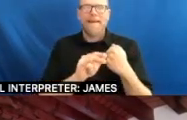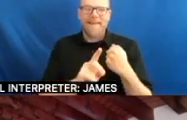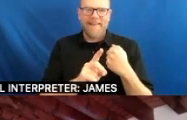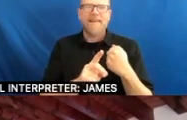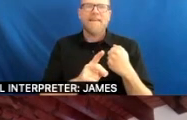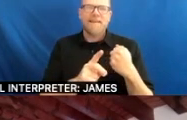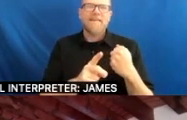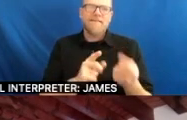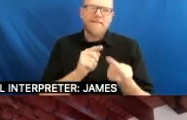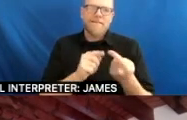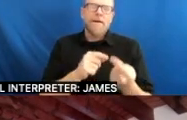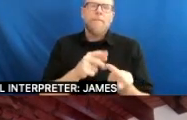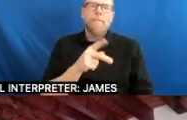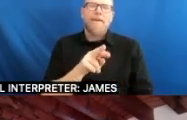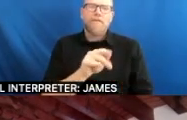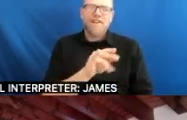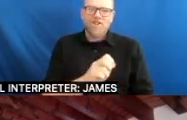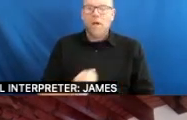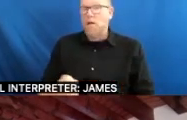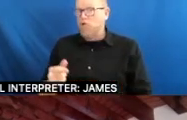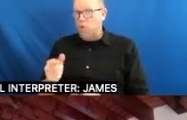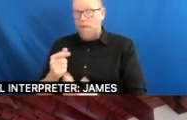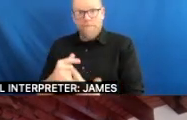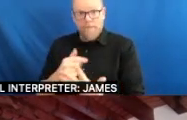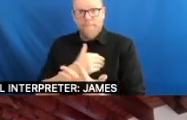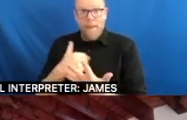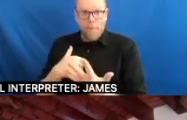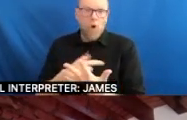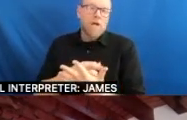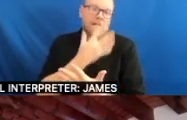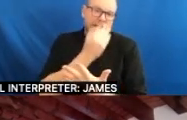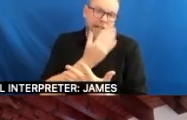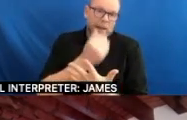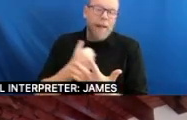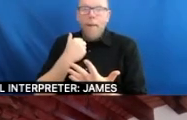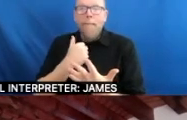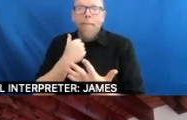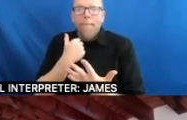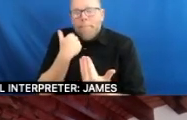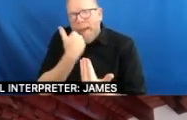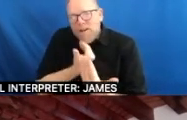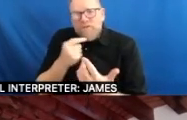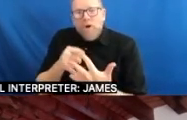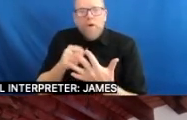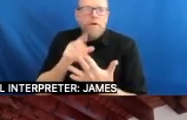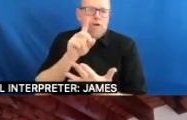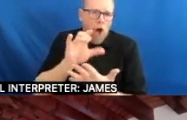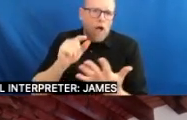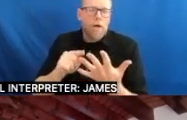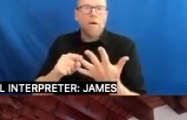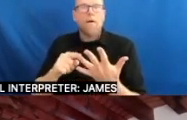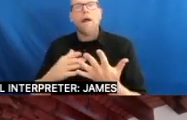five cooperative dwarf members, Sleepy, Bashful, Doc, Happy, Dopey,